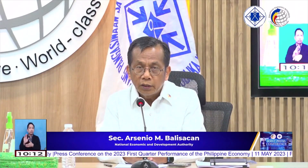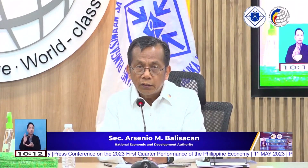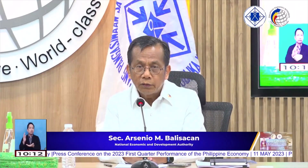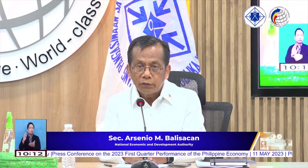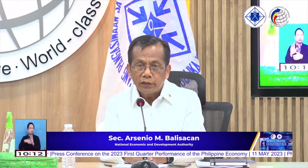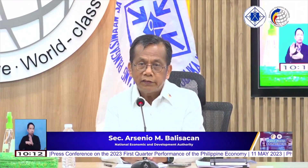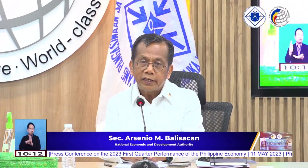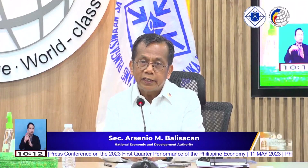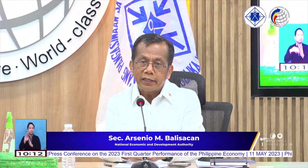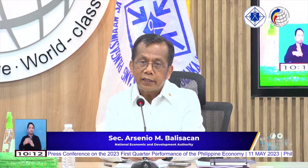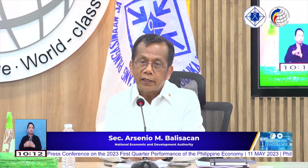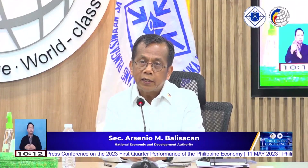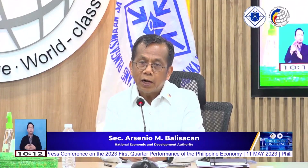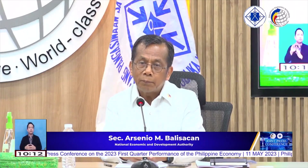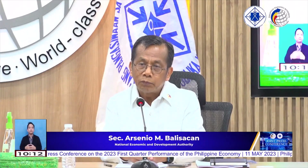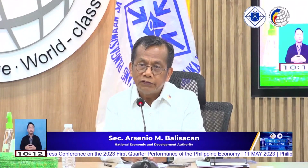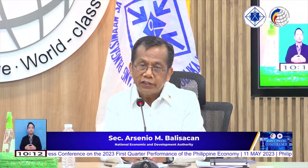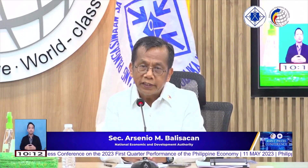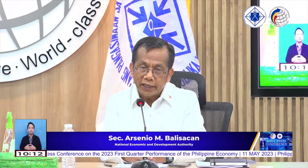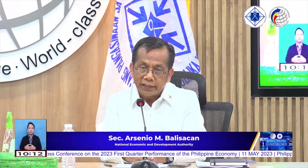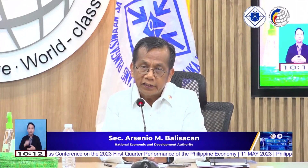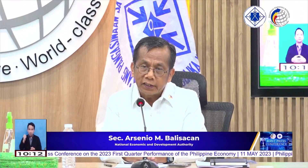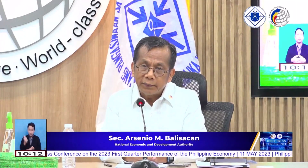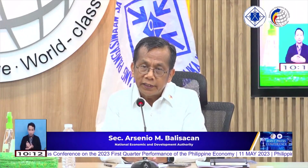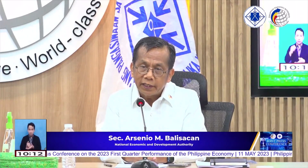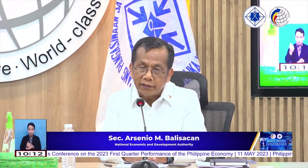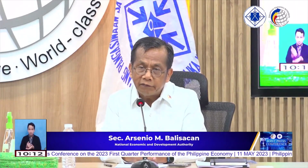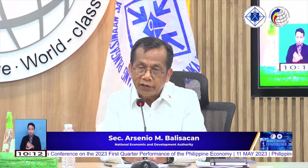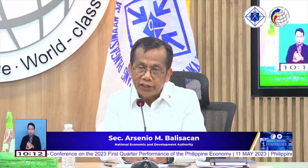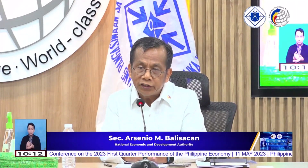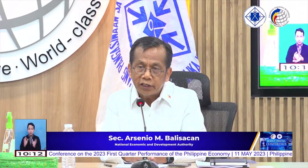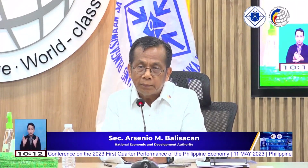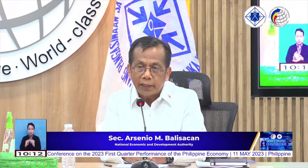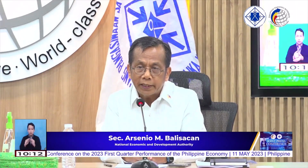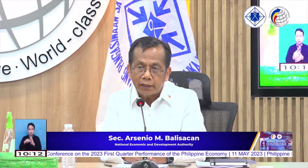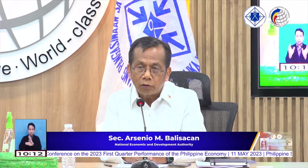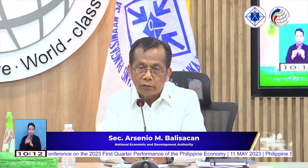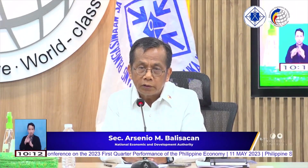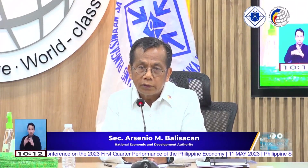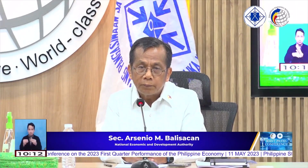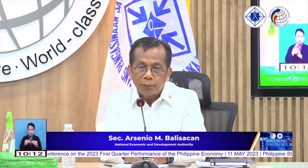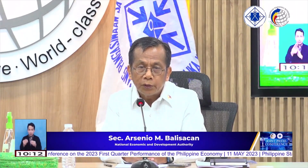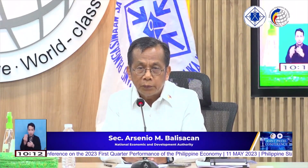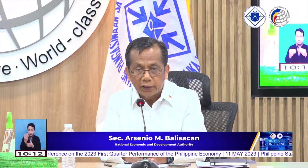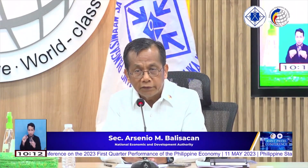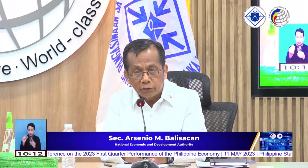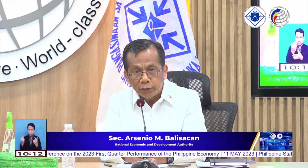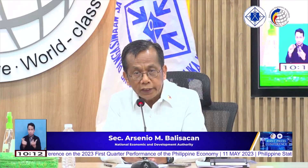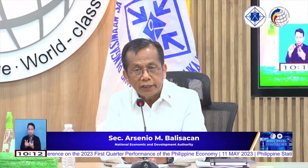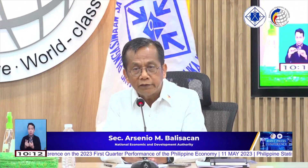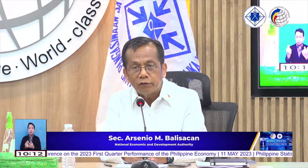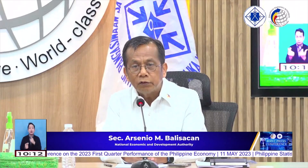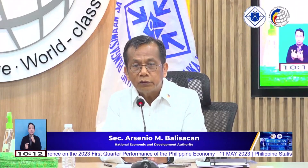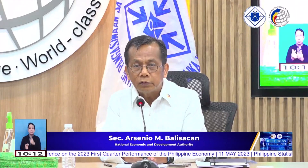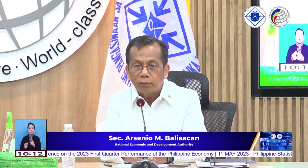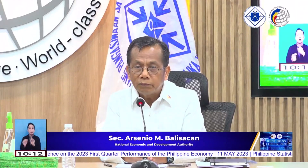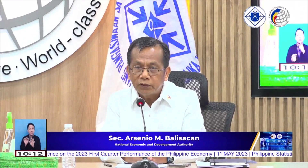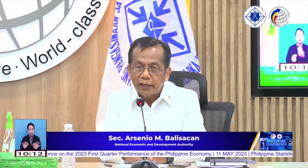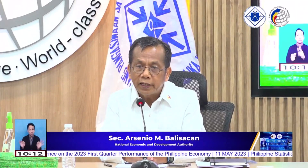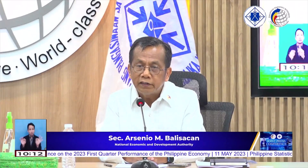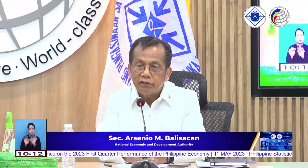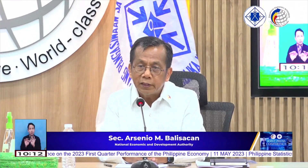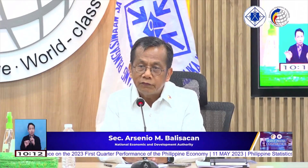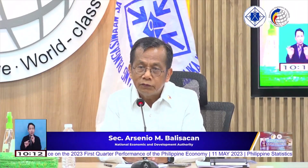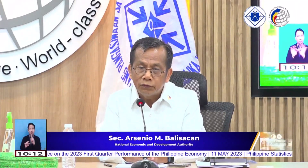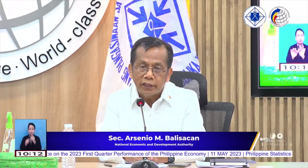Through the recently approved Interagency Committee on Inflation and Market Outlook, we endeavor to promptly